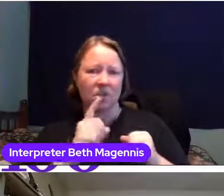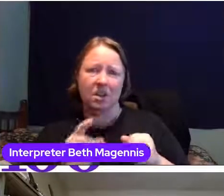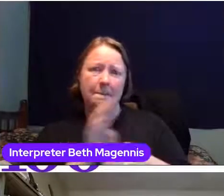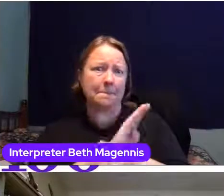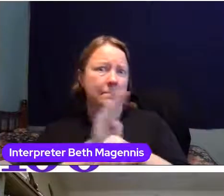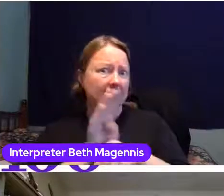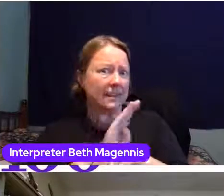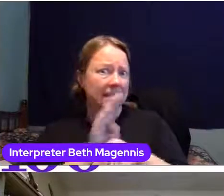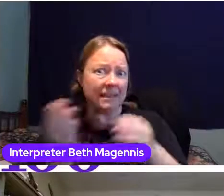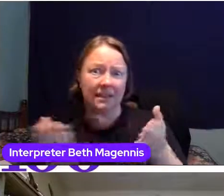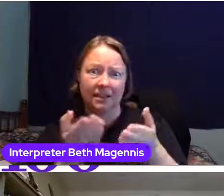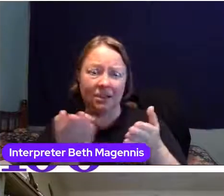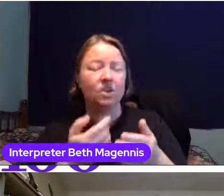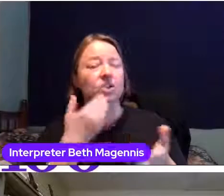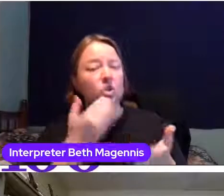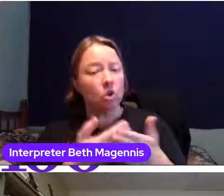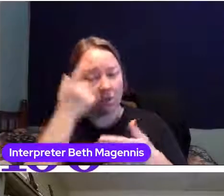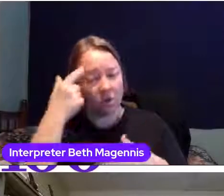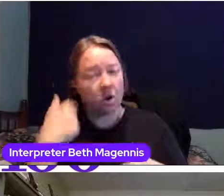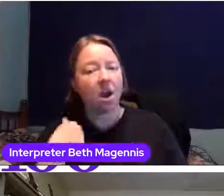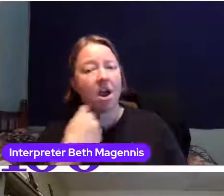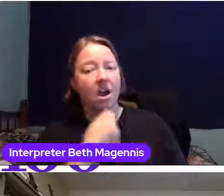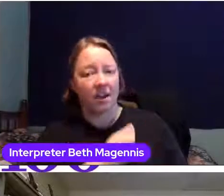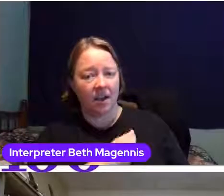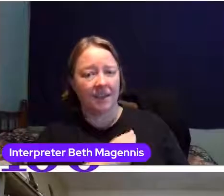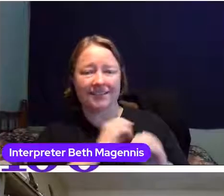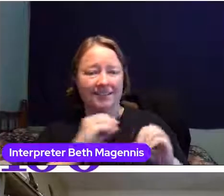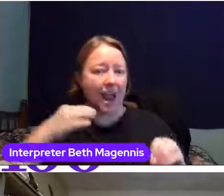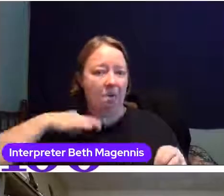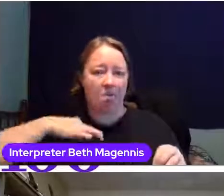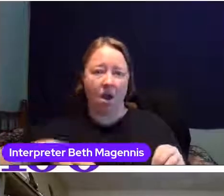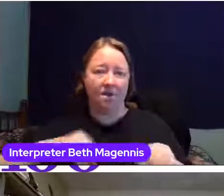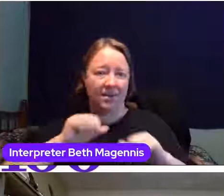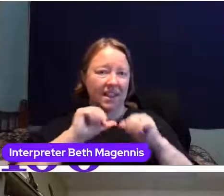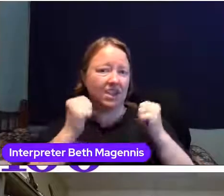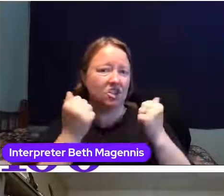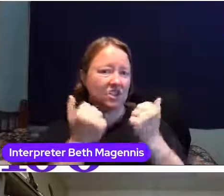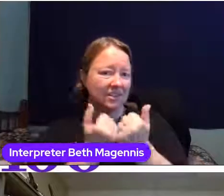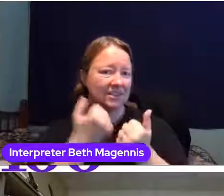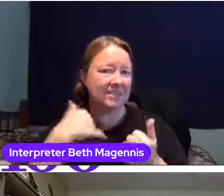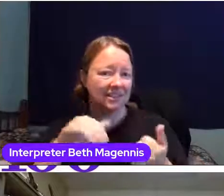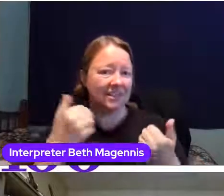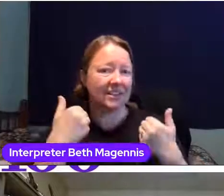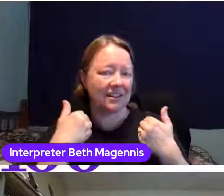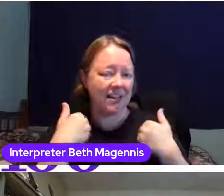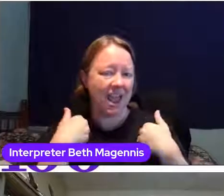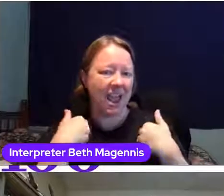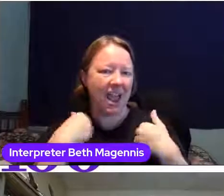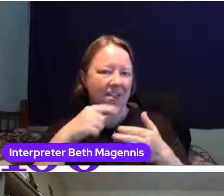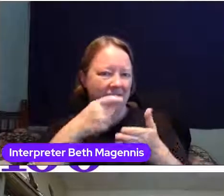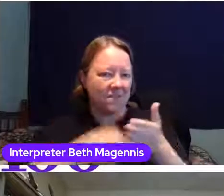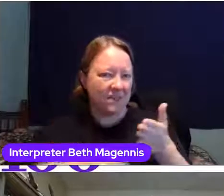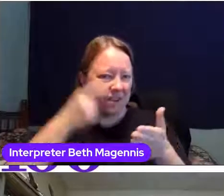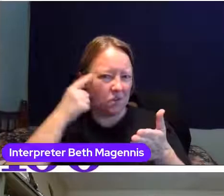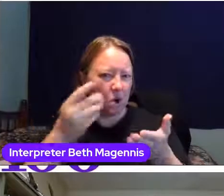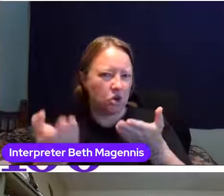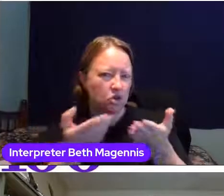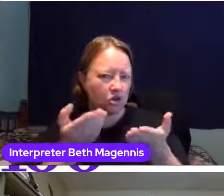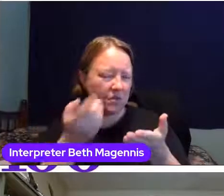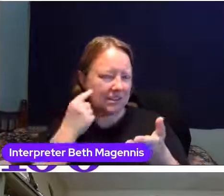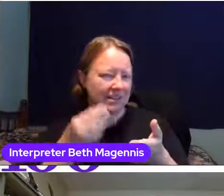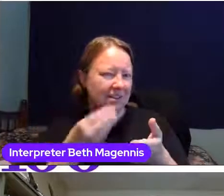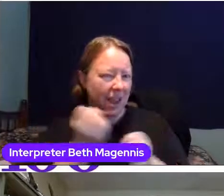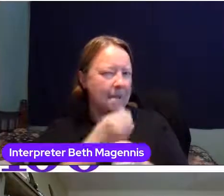with business, which is good for us as a nonprofit. You still, you know, can have fee-for-service revenue to fund the